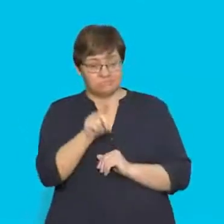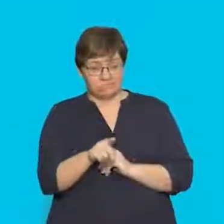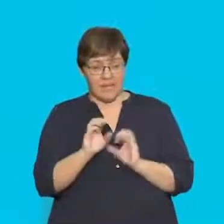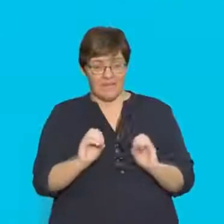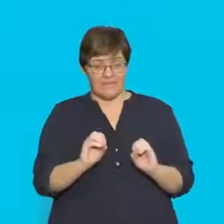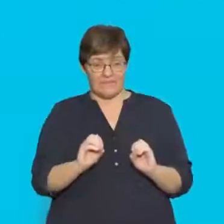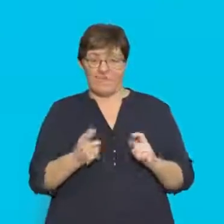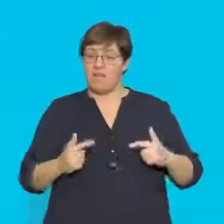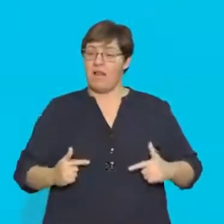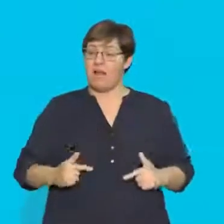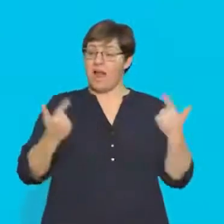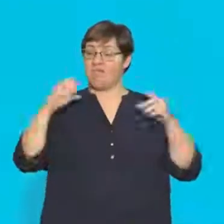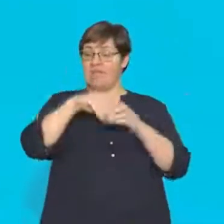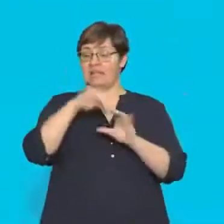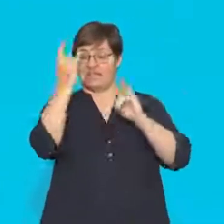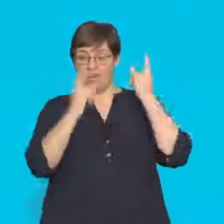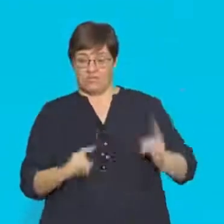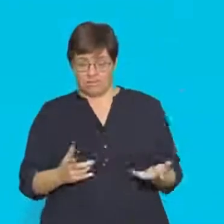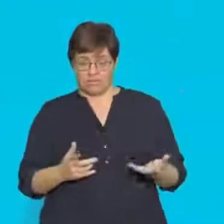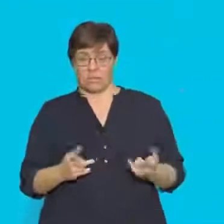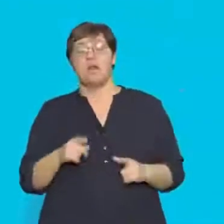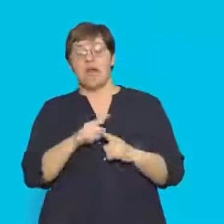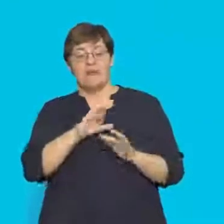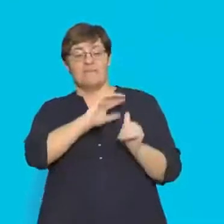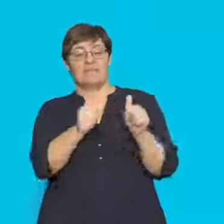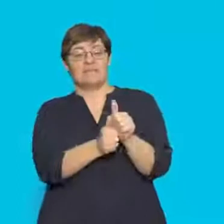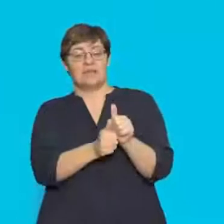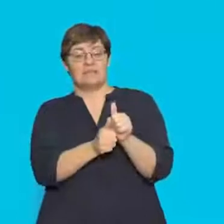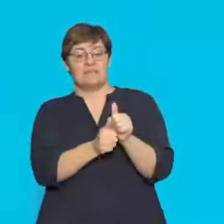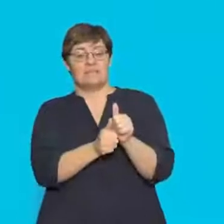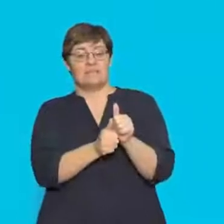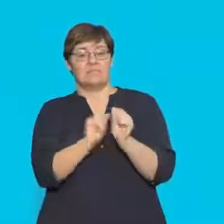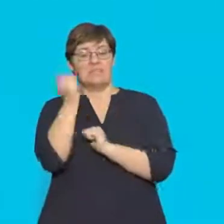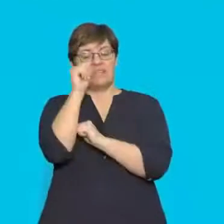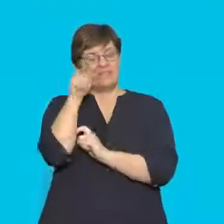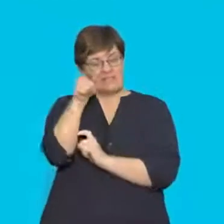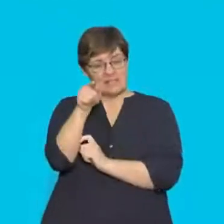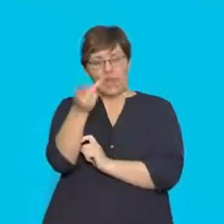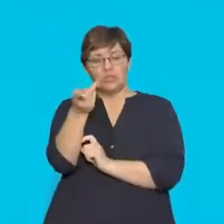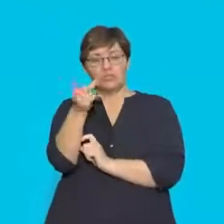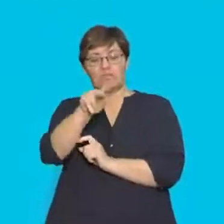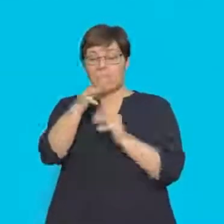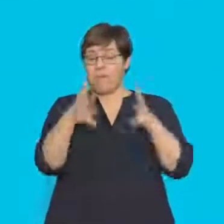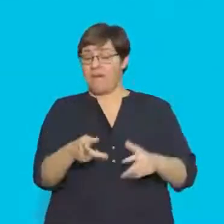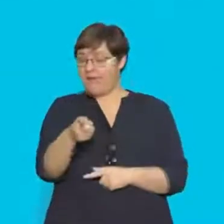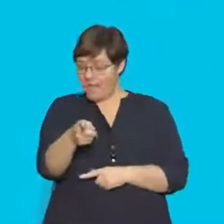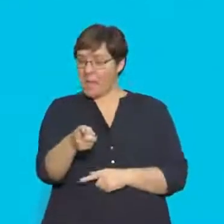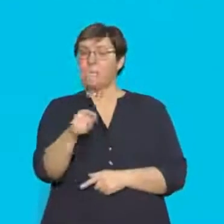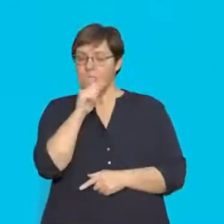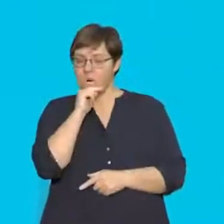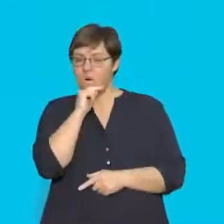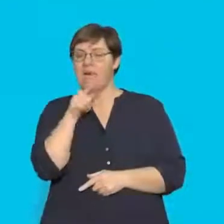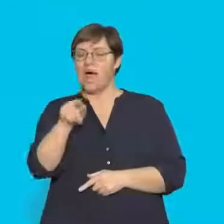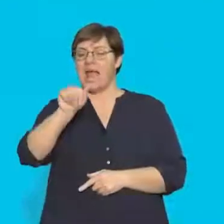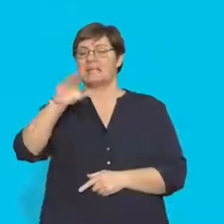if you're living in the city, you might see there are substations and there are transformers. Alternating current is easy